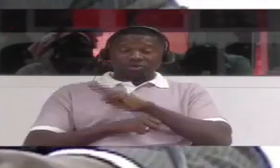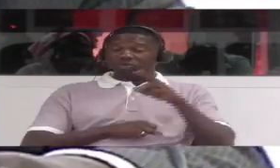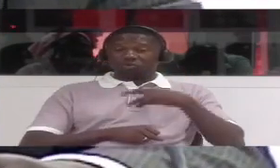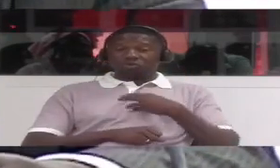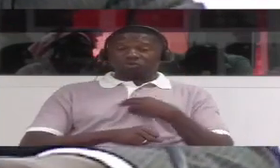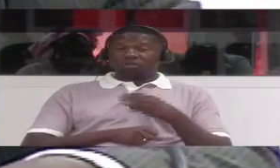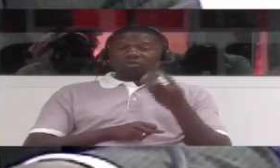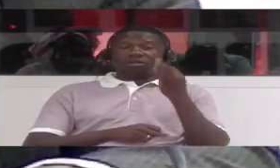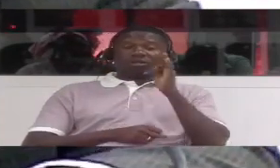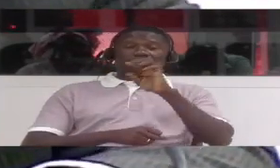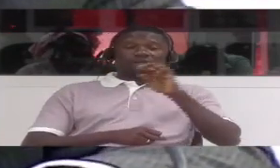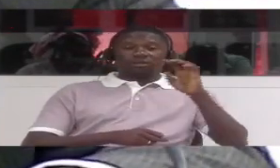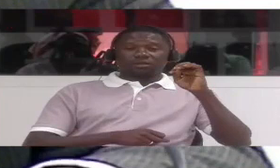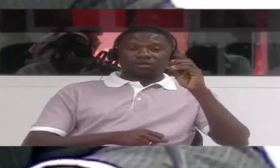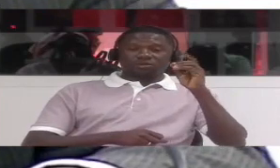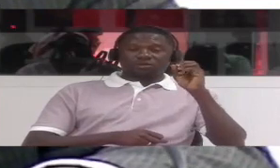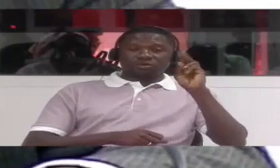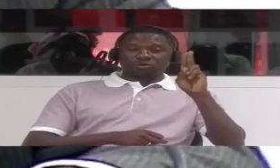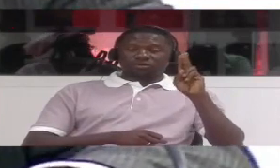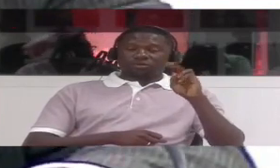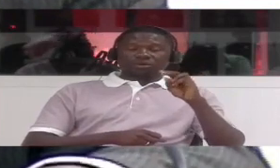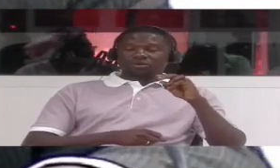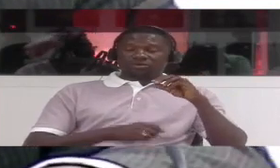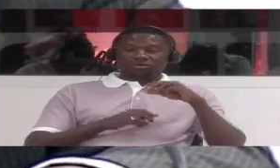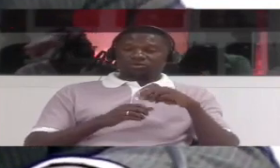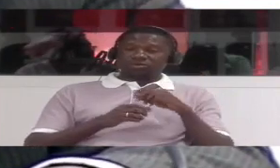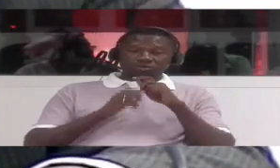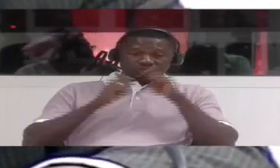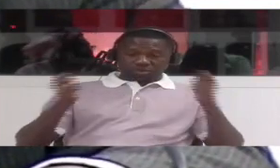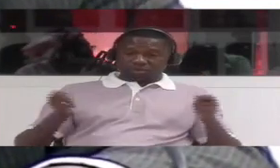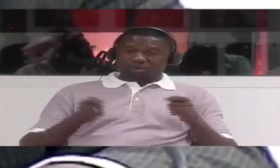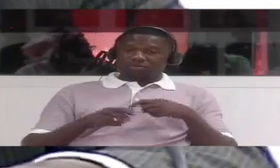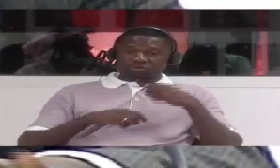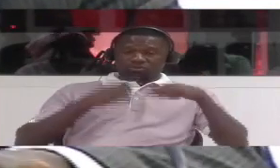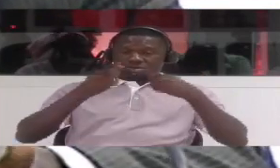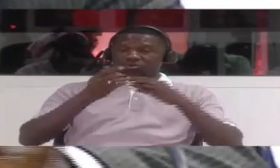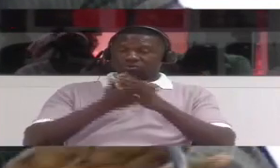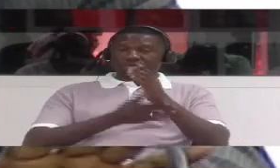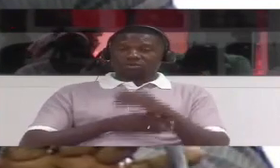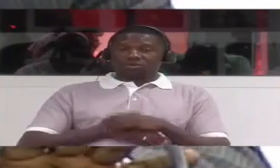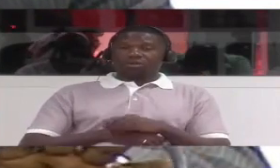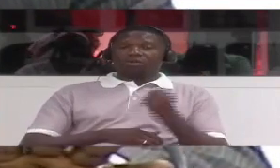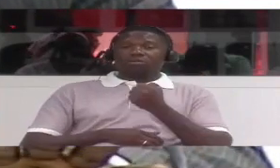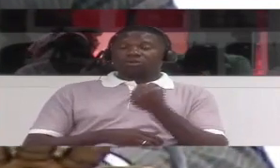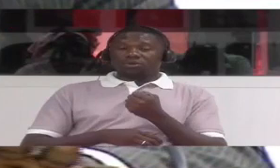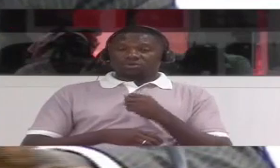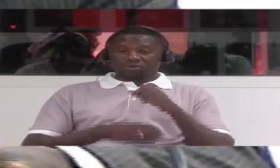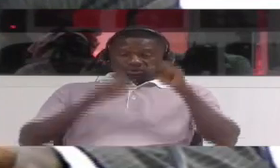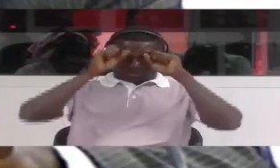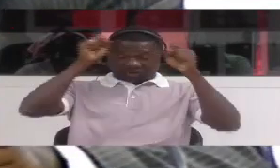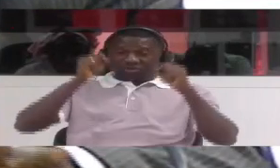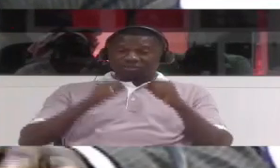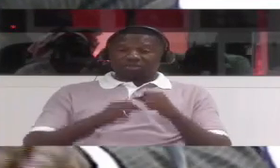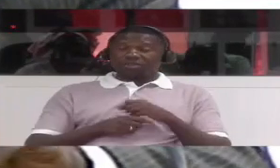li xewon fi moy what was happening here was that nguur gi government dafa ay they refuse